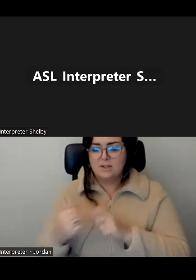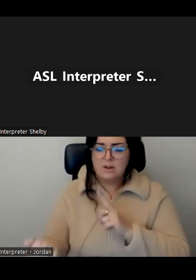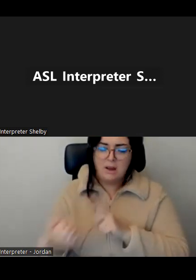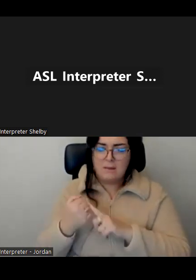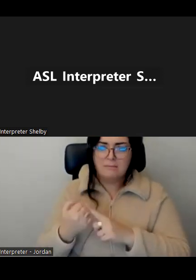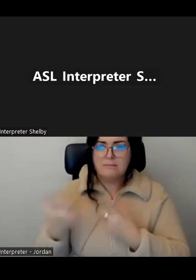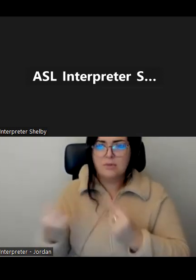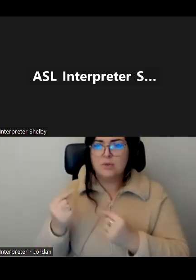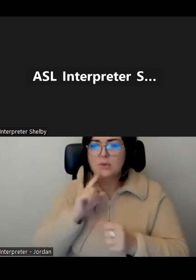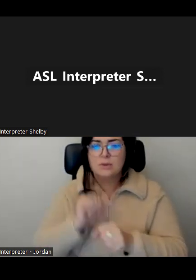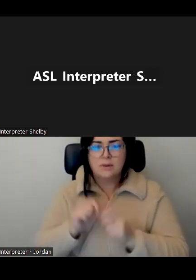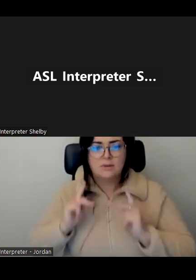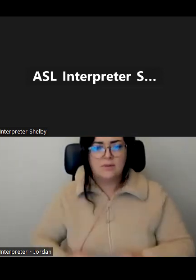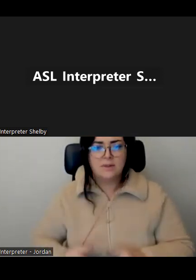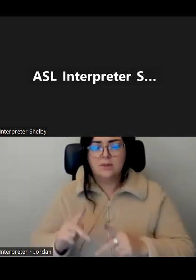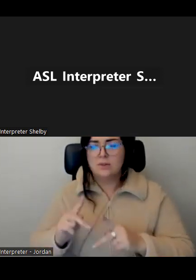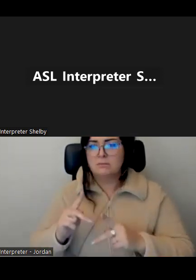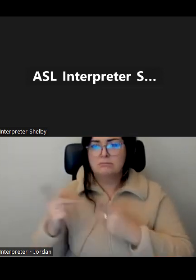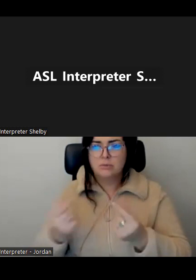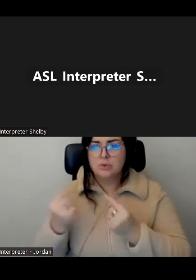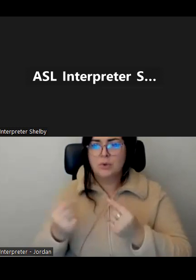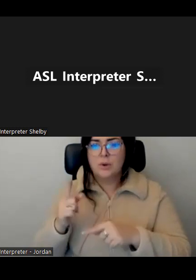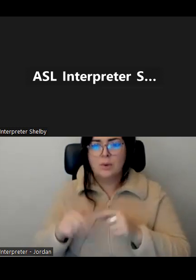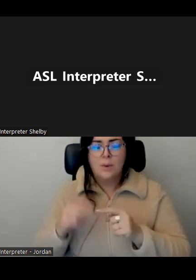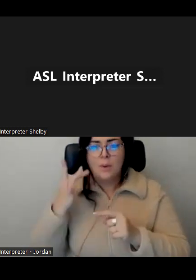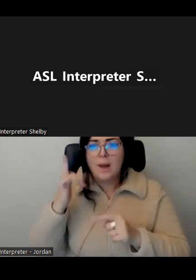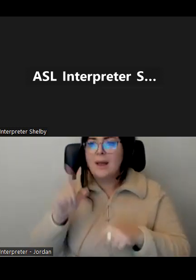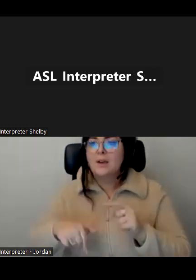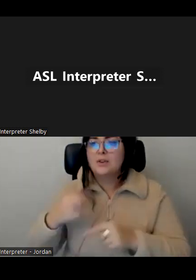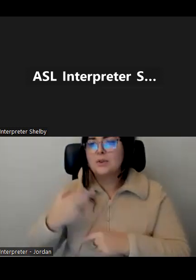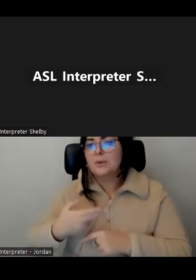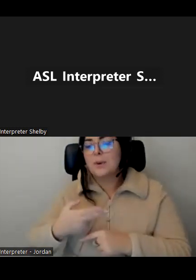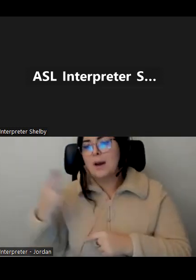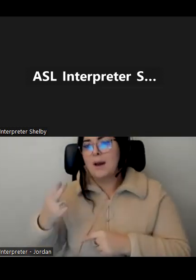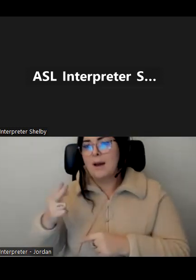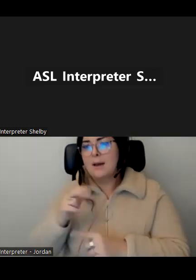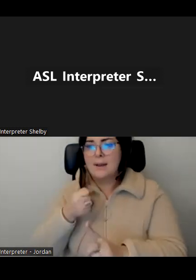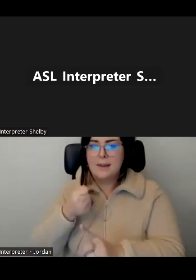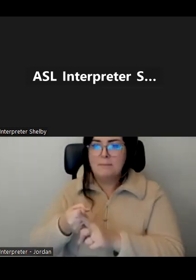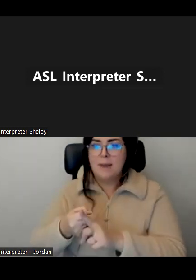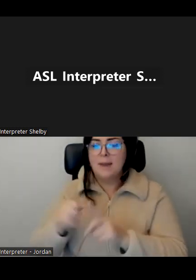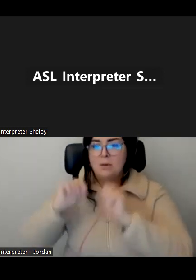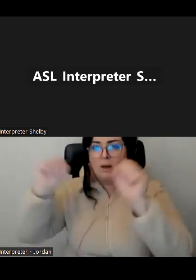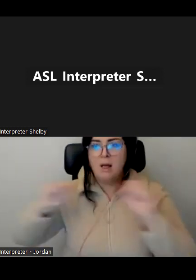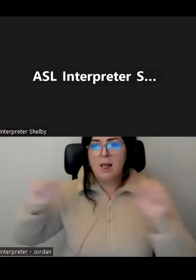physical activity. I was so frustrated because I couldn't do the high impact activities that I had once enjoyed.